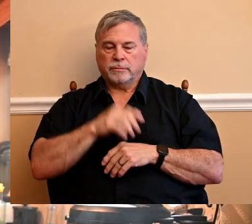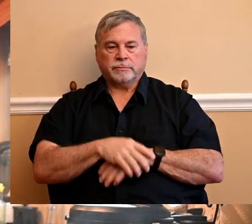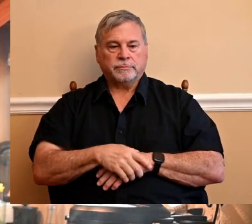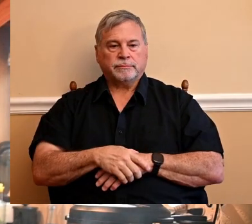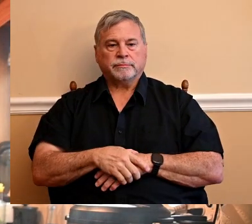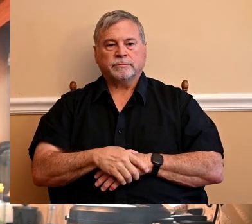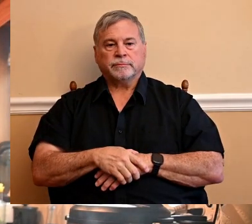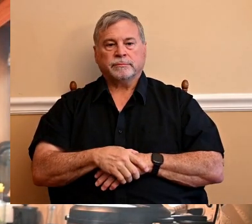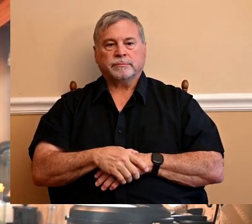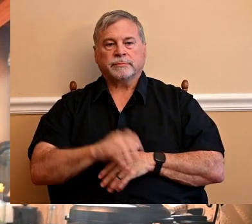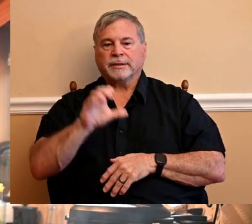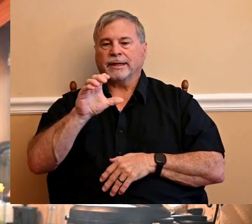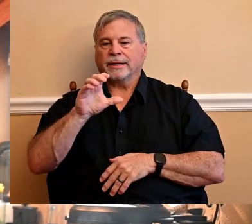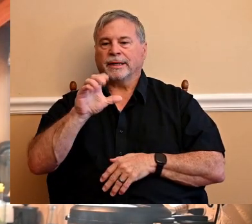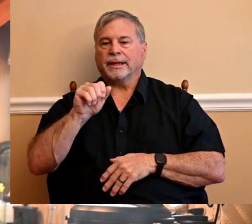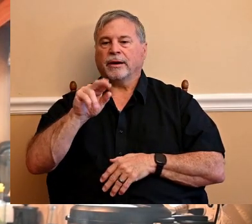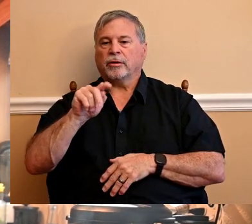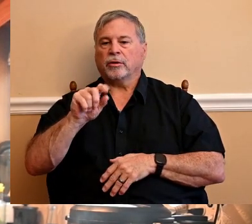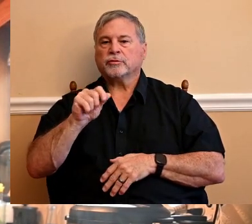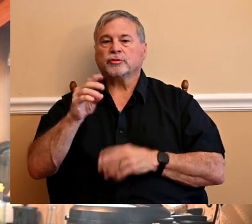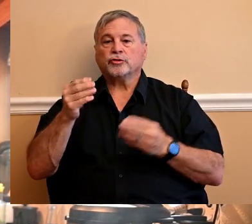Carrots are soft,